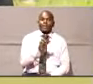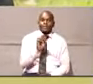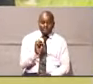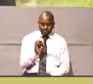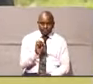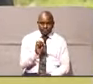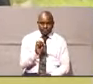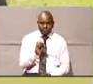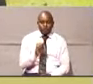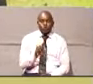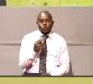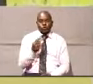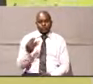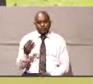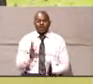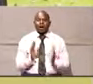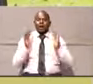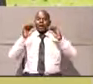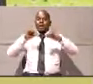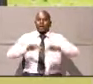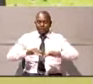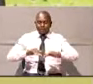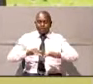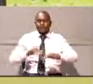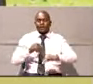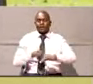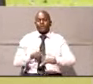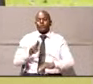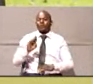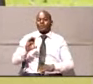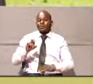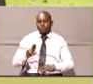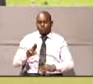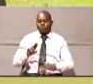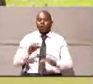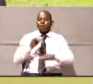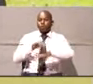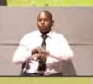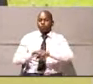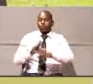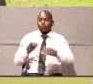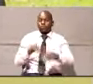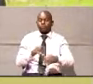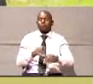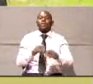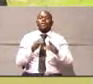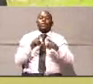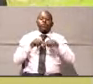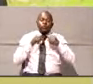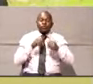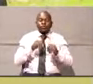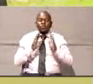the 21st Provincial Assembly, that was held at UCU Mukono, when His Grace, the